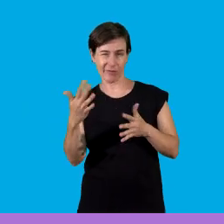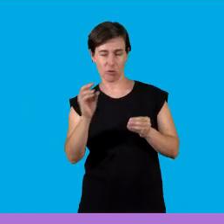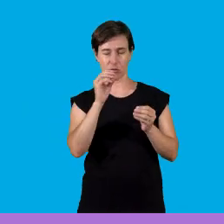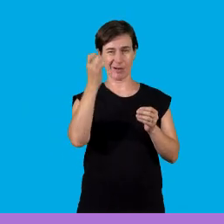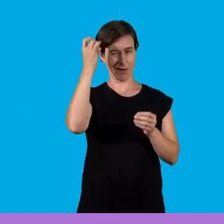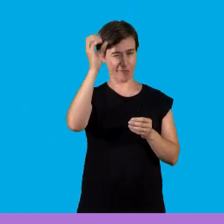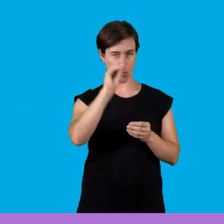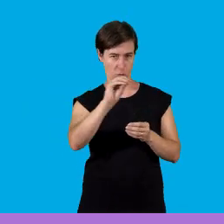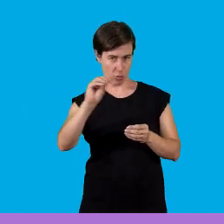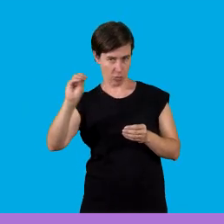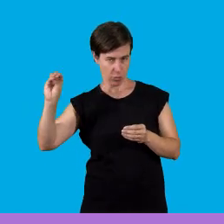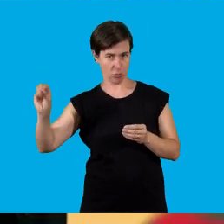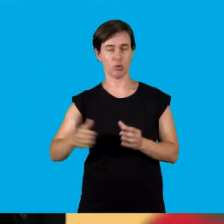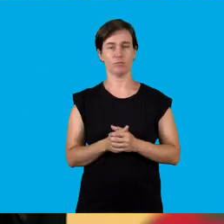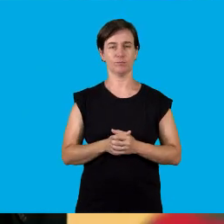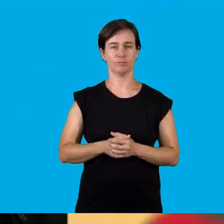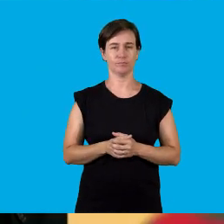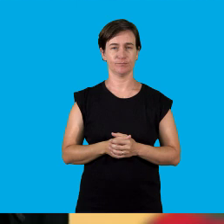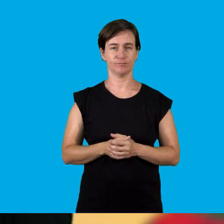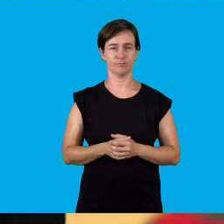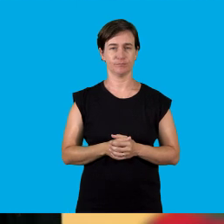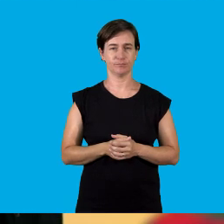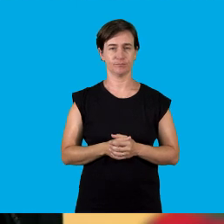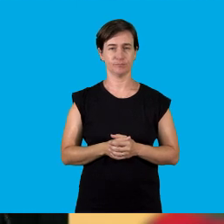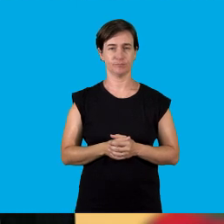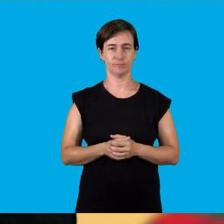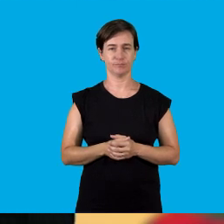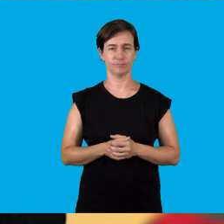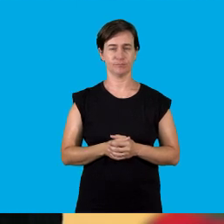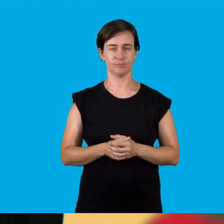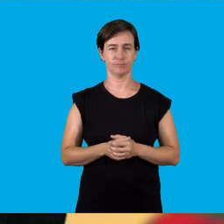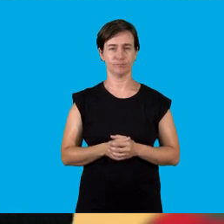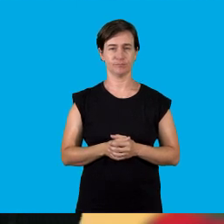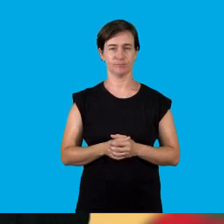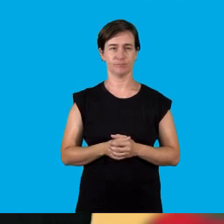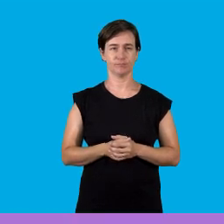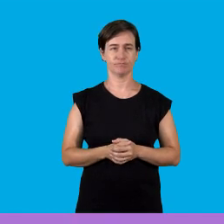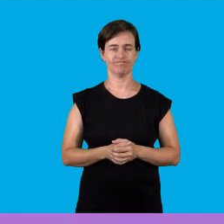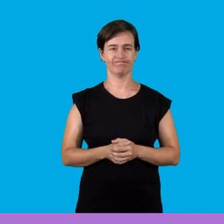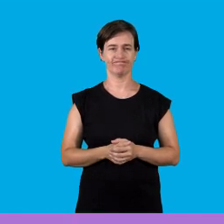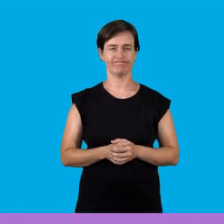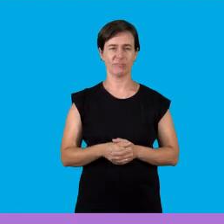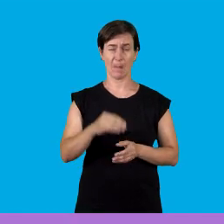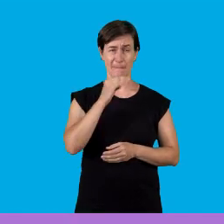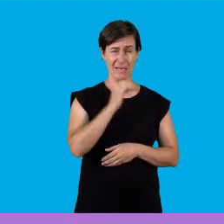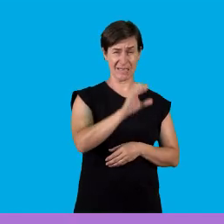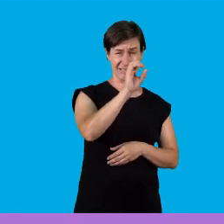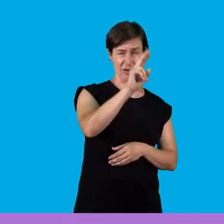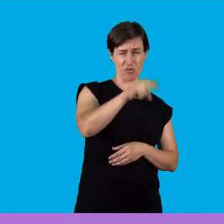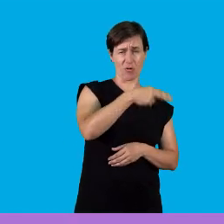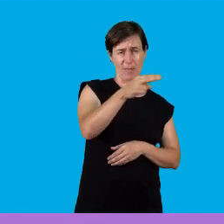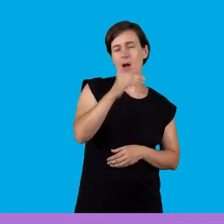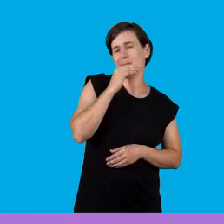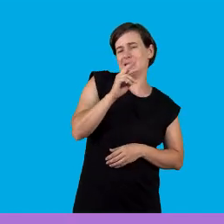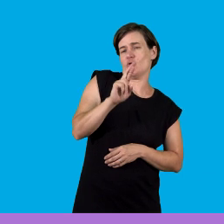Alright, so here we simply just need to take the context and we complete the table. So I'm saying here, if I don't have any